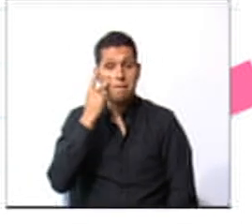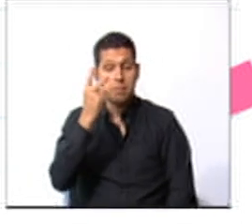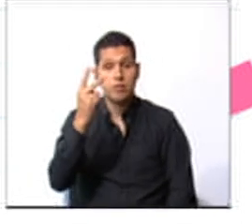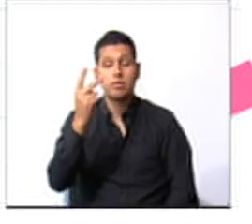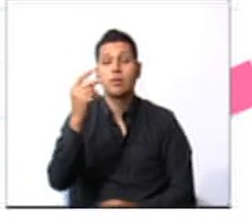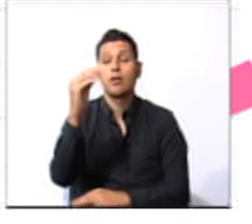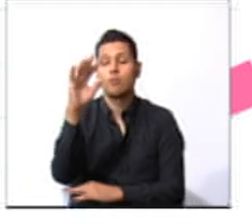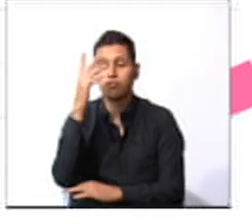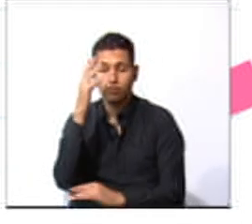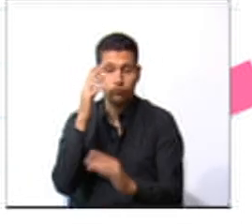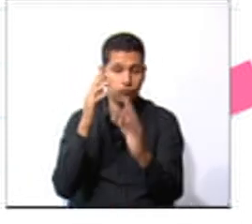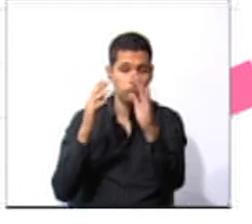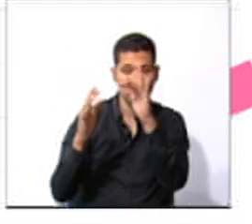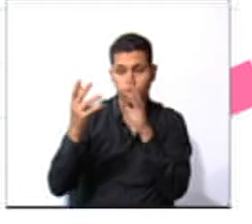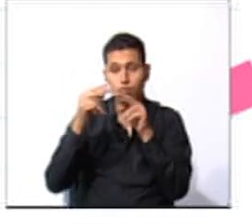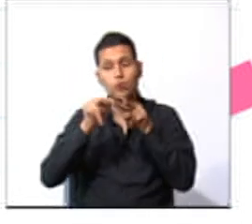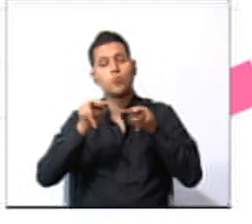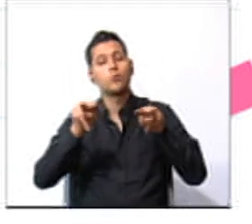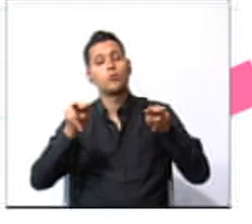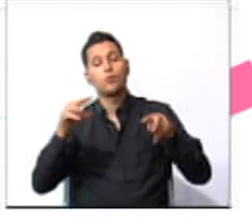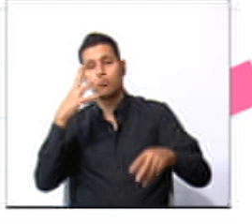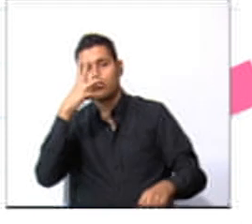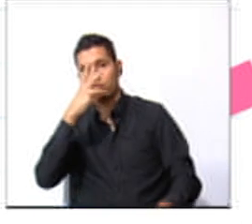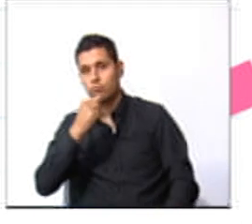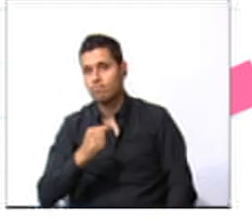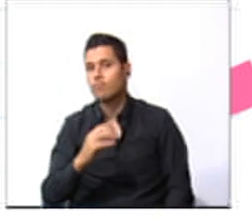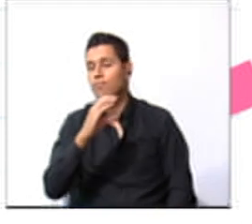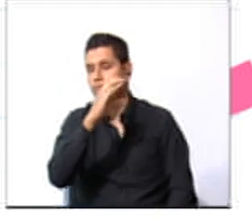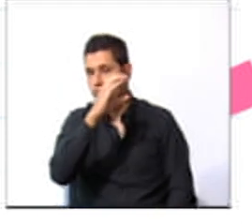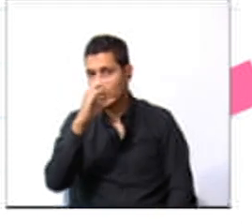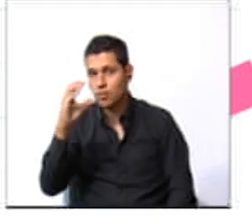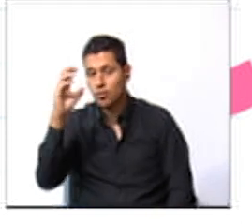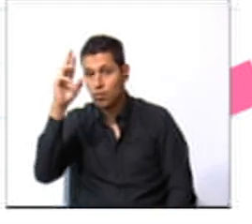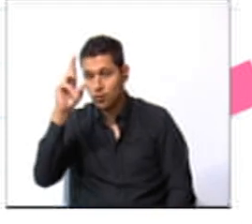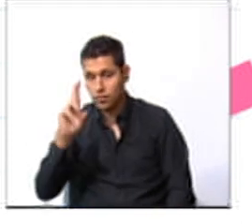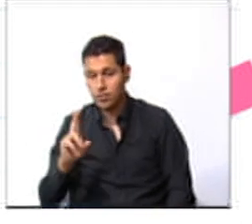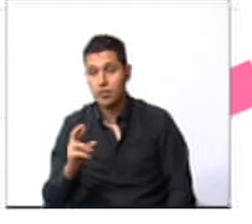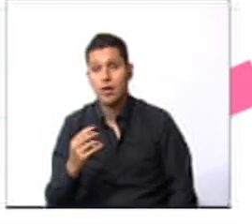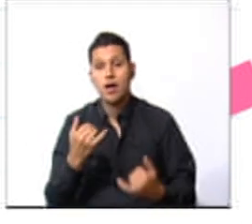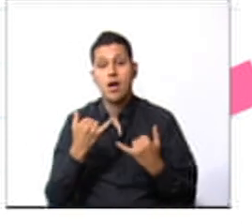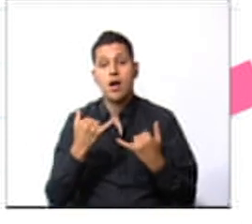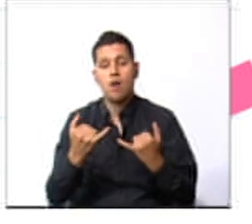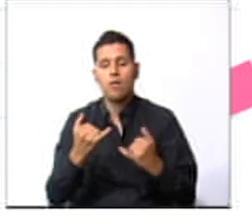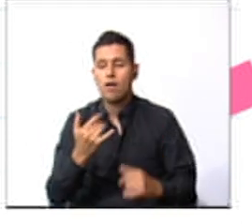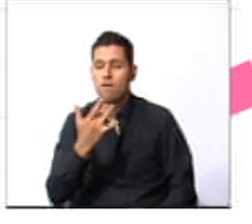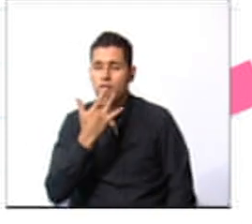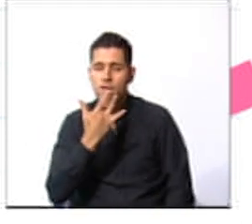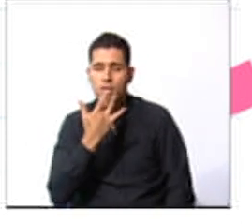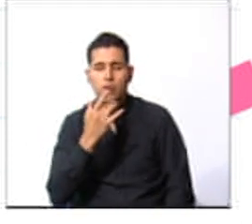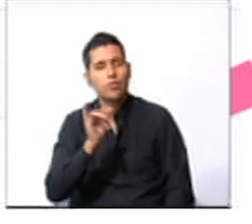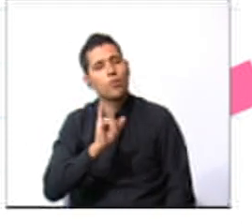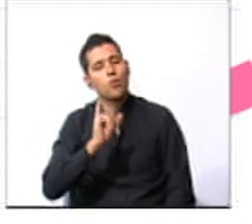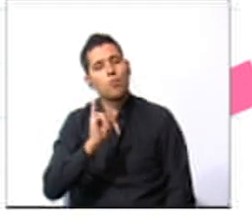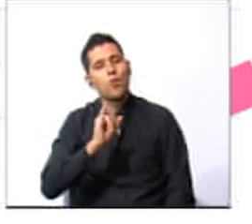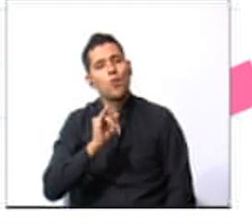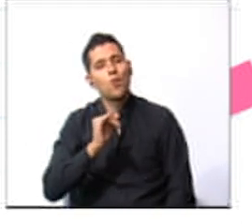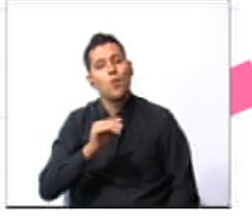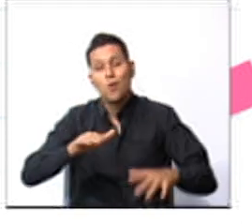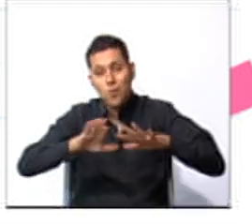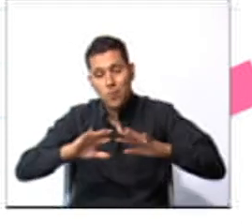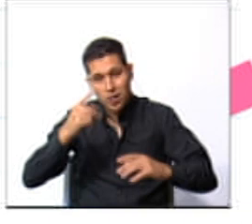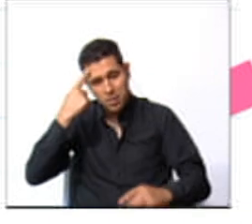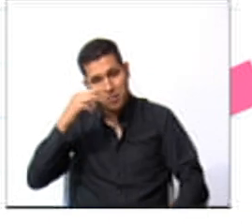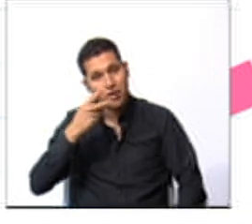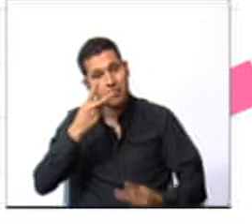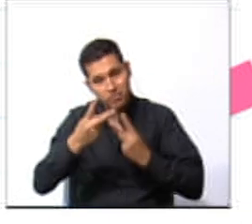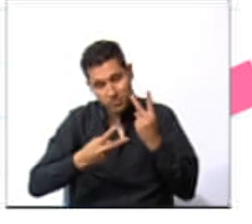and incredible wildlife. Costa Rica is now a favorite getaway. We hope to see